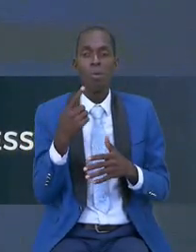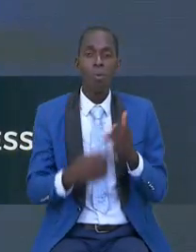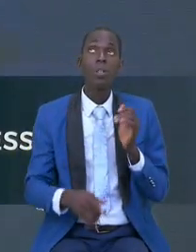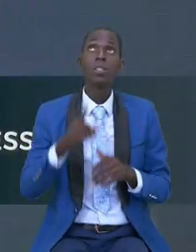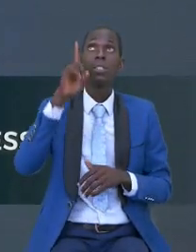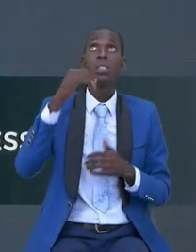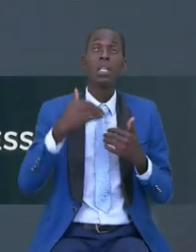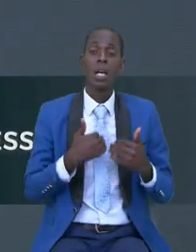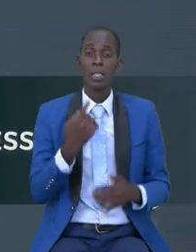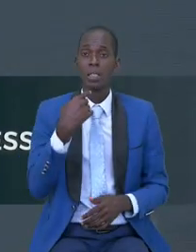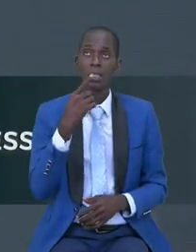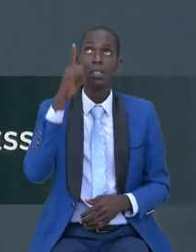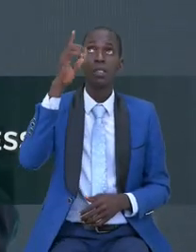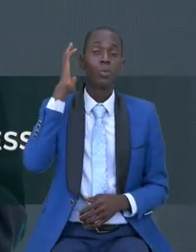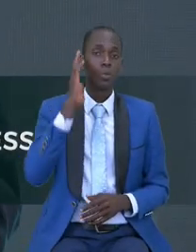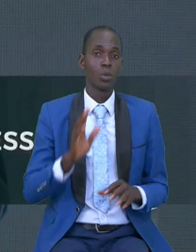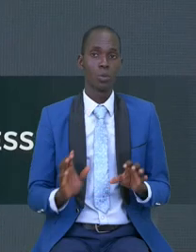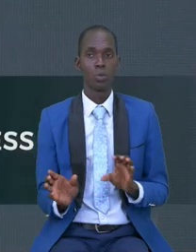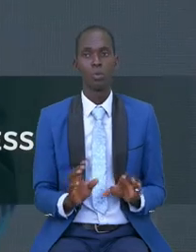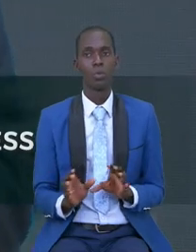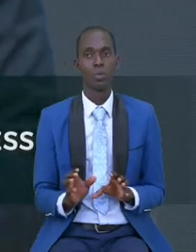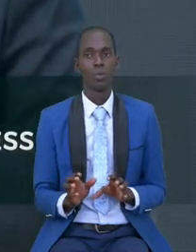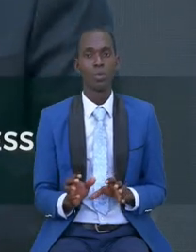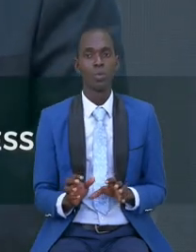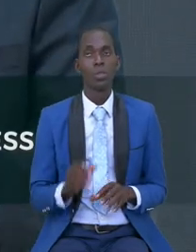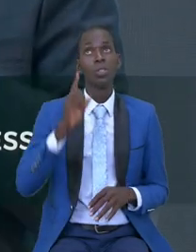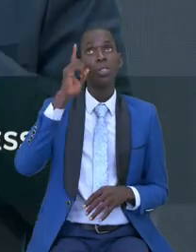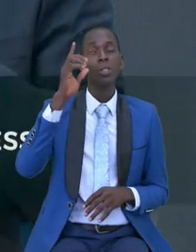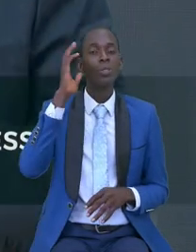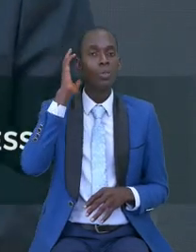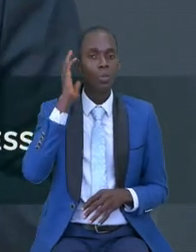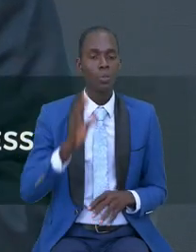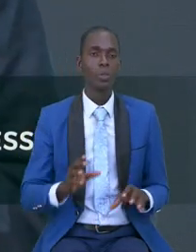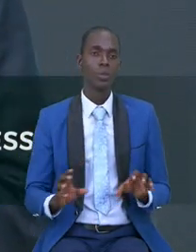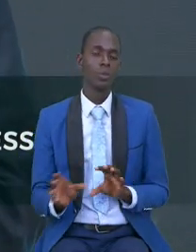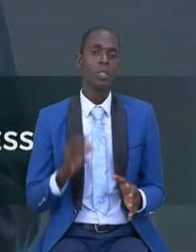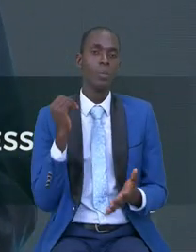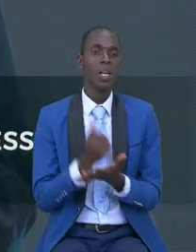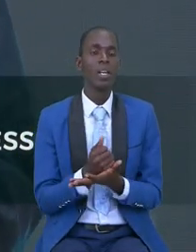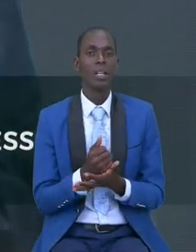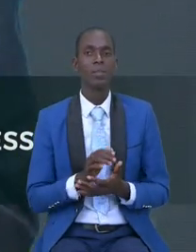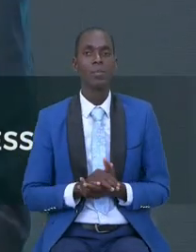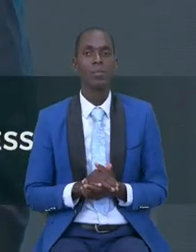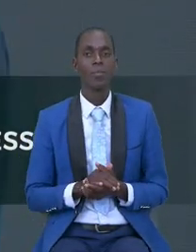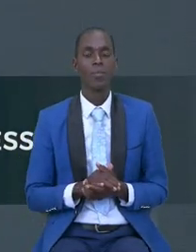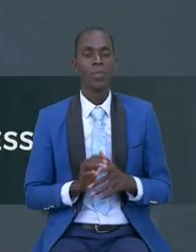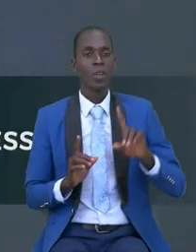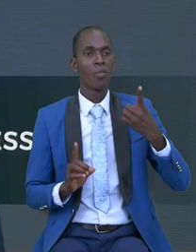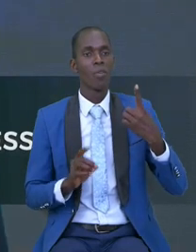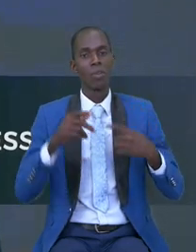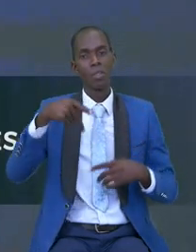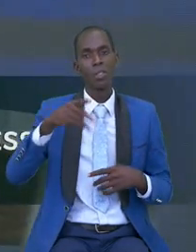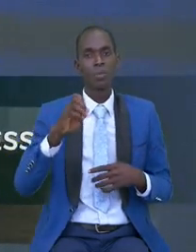said he will do, he will do. First Peter